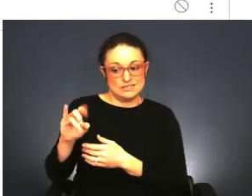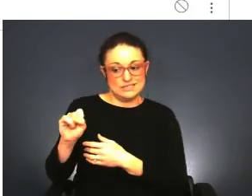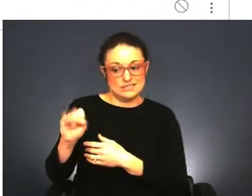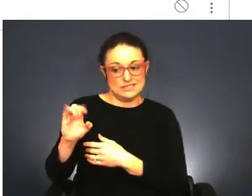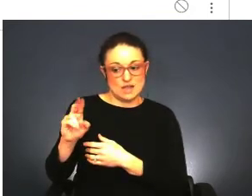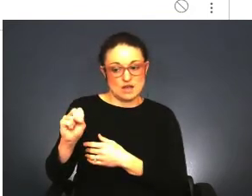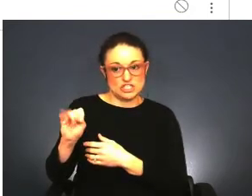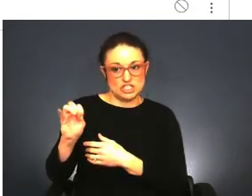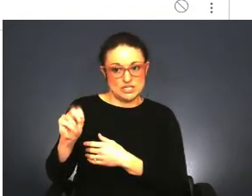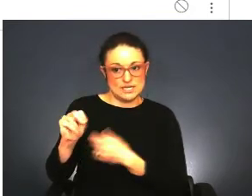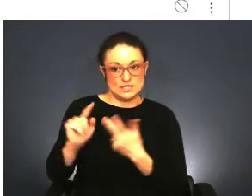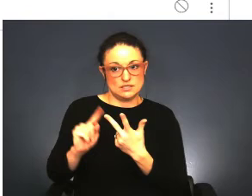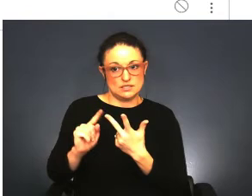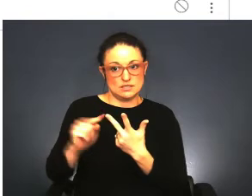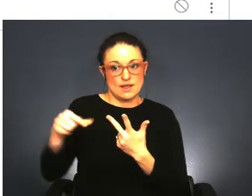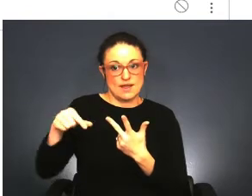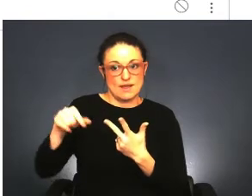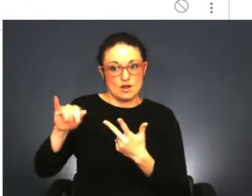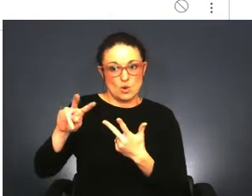tool. And so you can